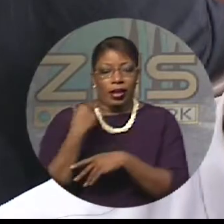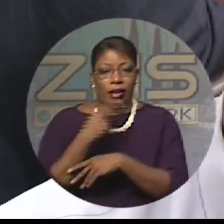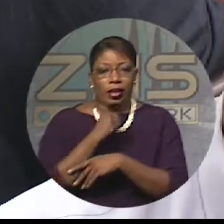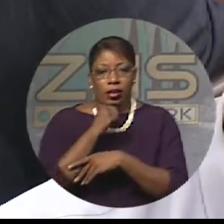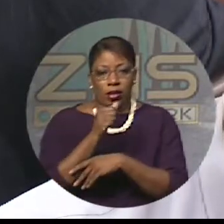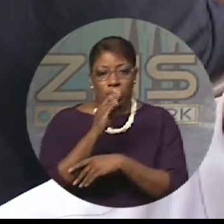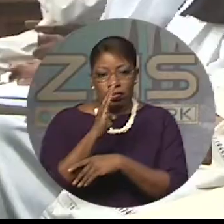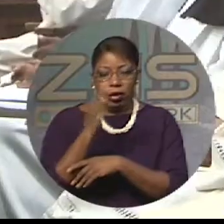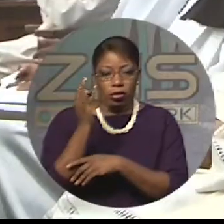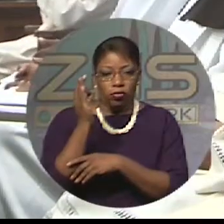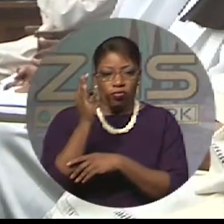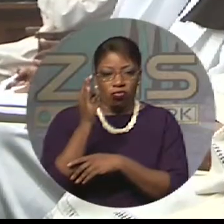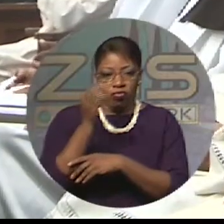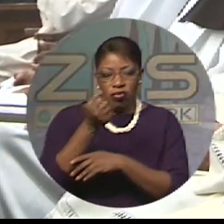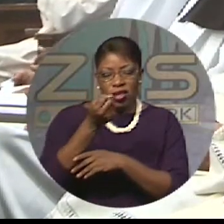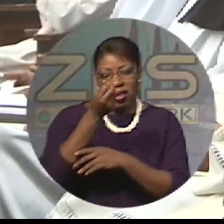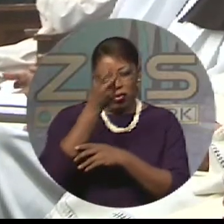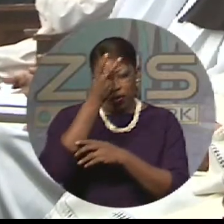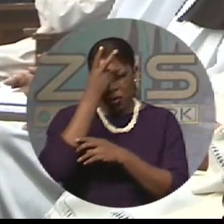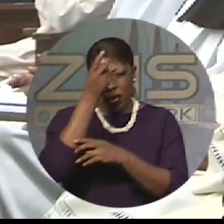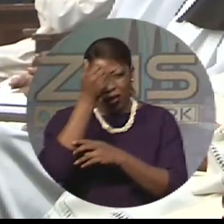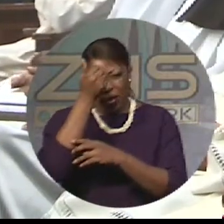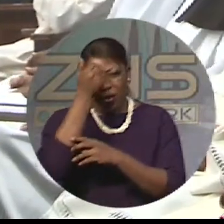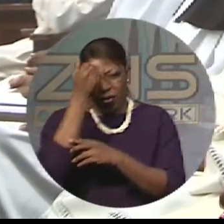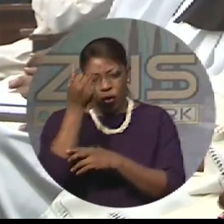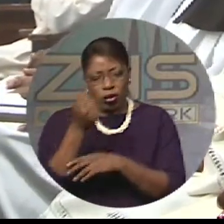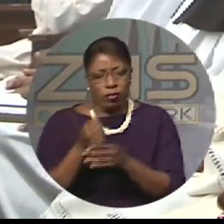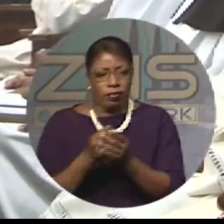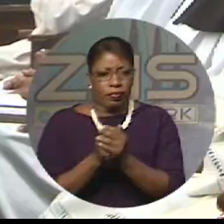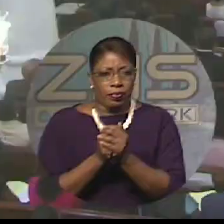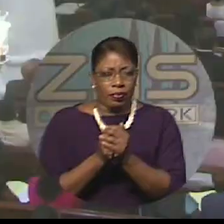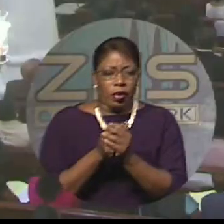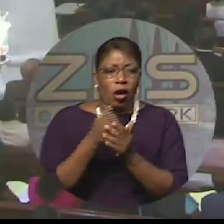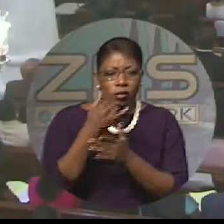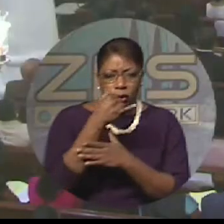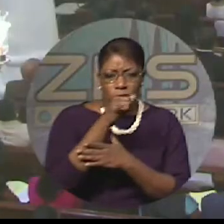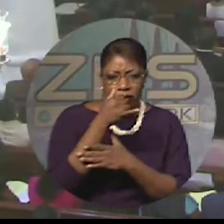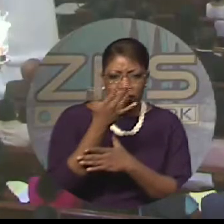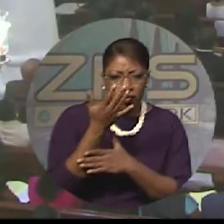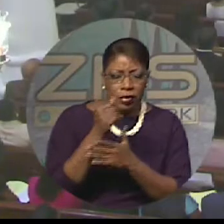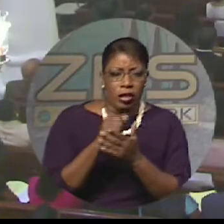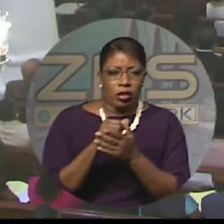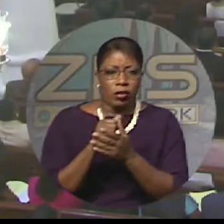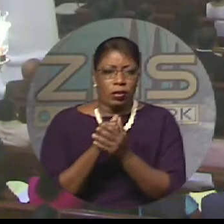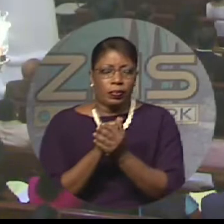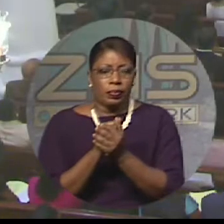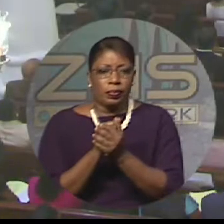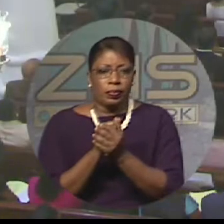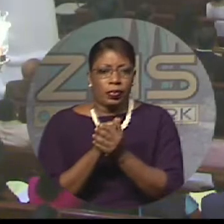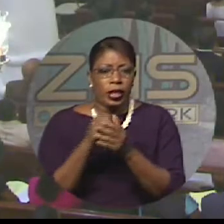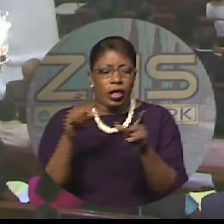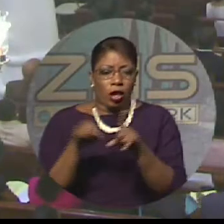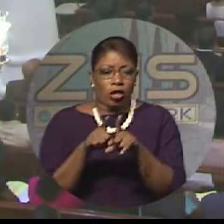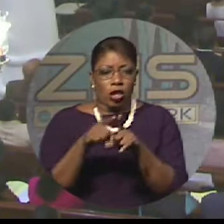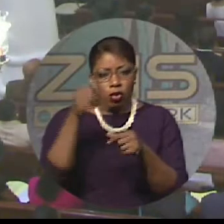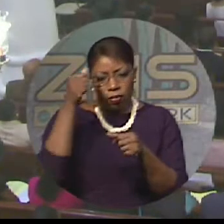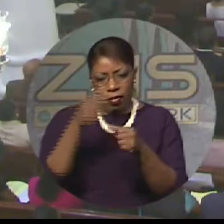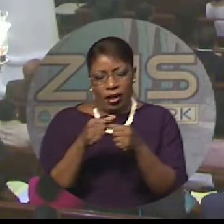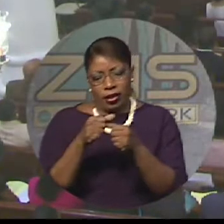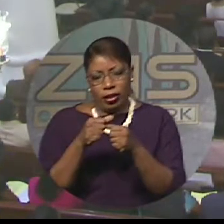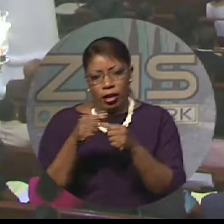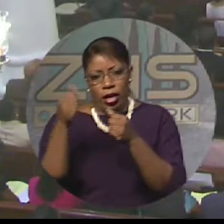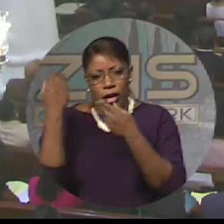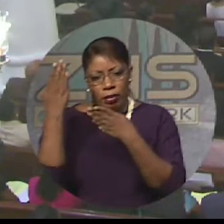fooled. There are fine persons to be found in any grouping. The bishop reminded Bahamians that times